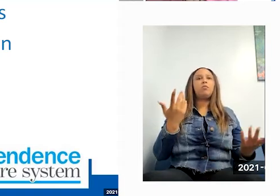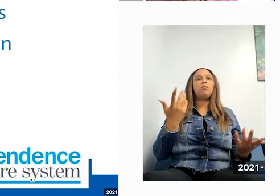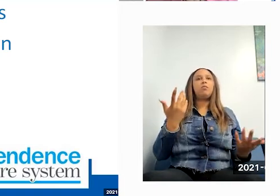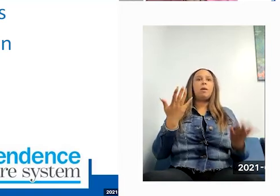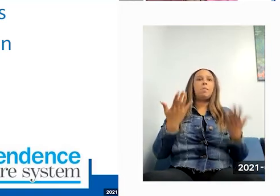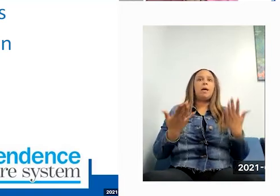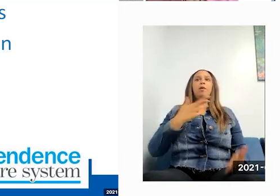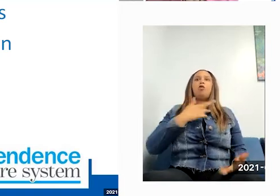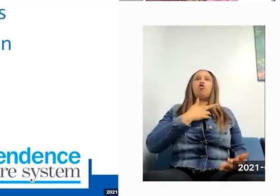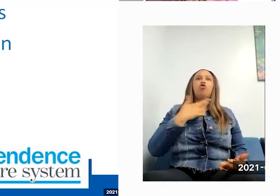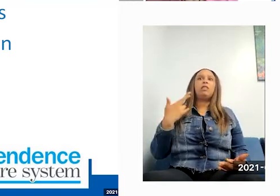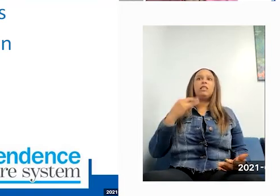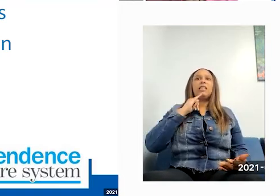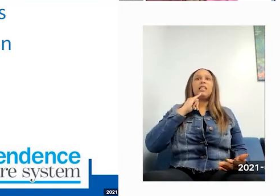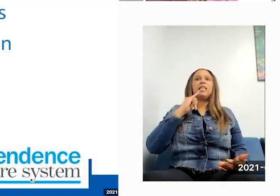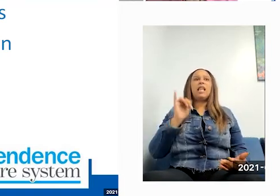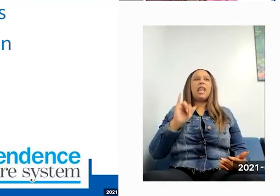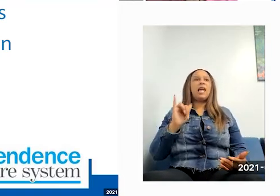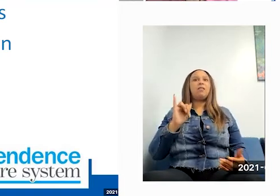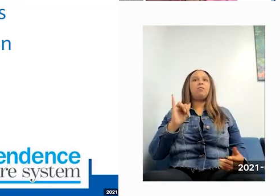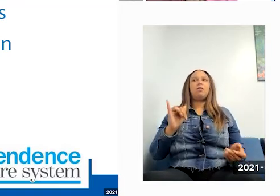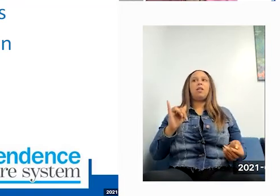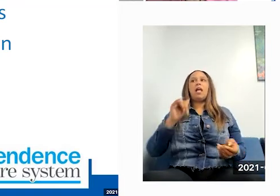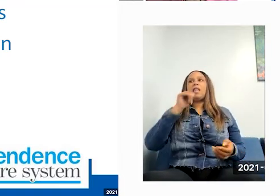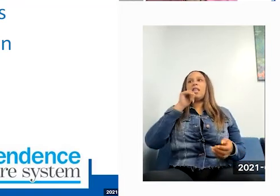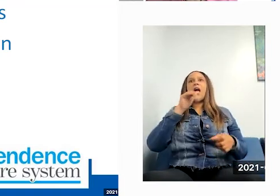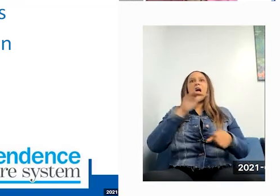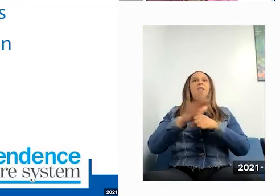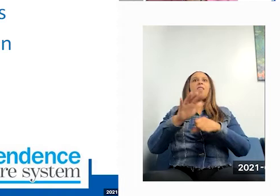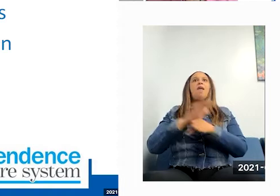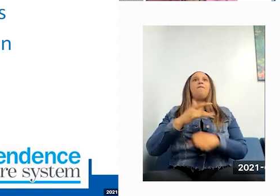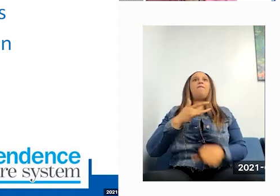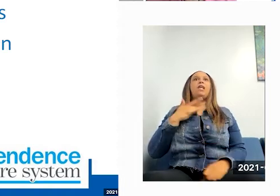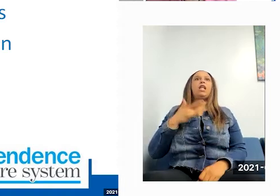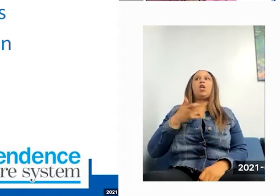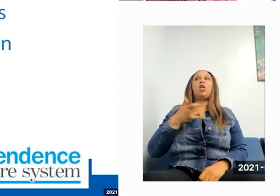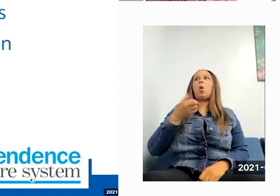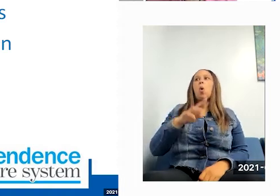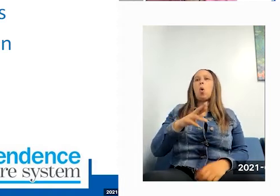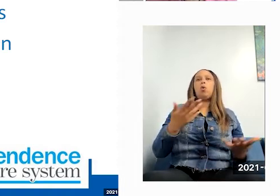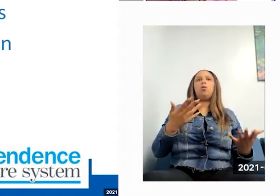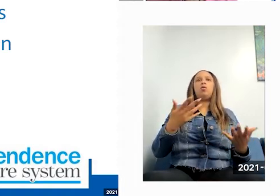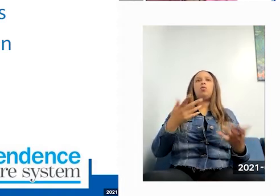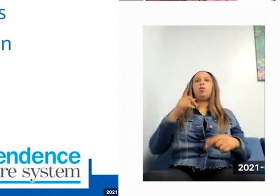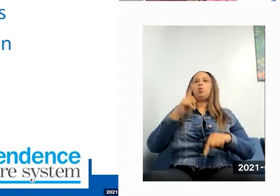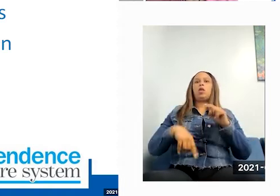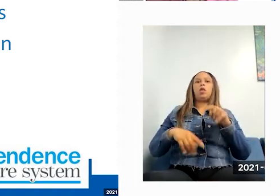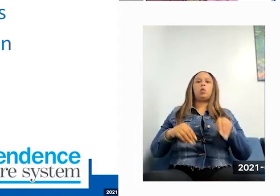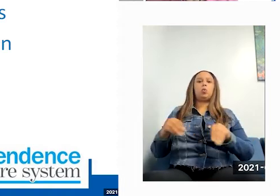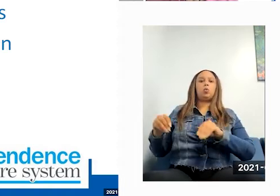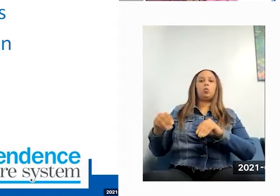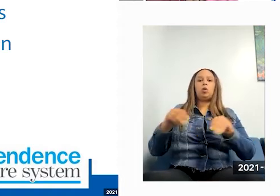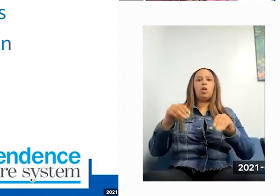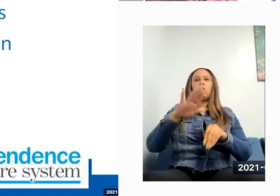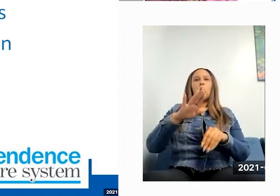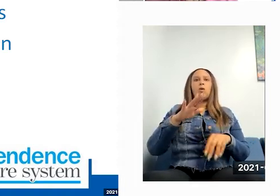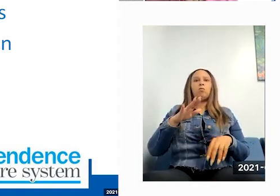of sensation or an inability to move to unweight your buttocks,